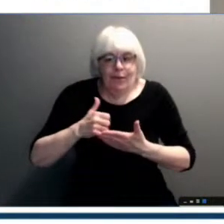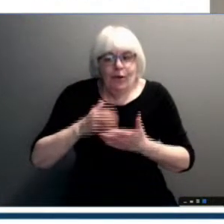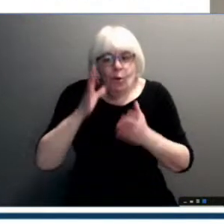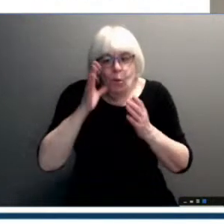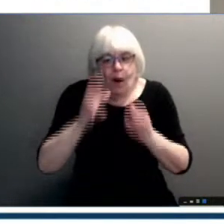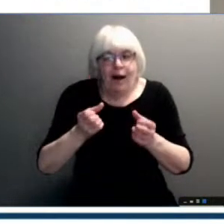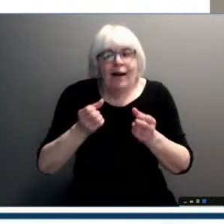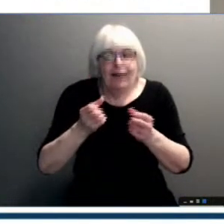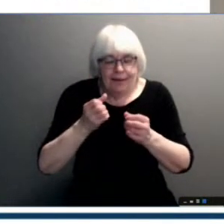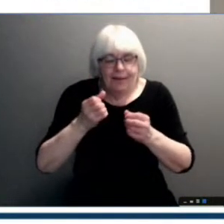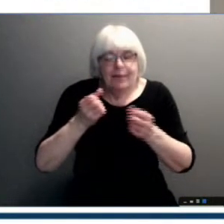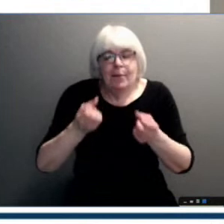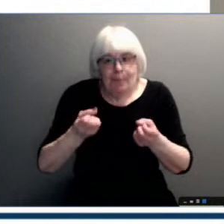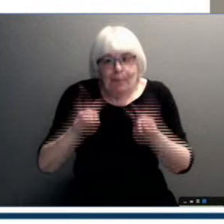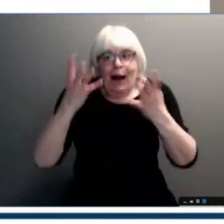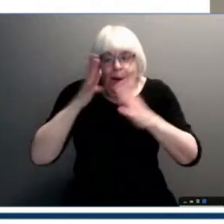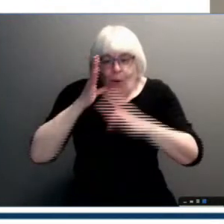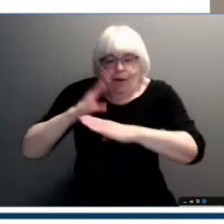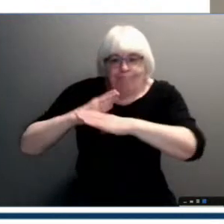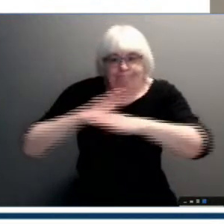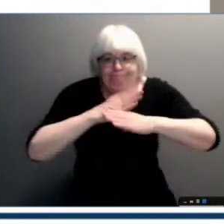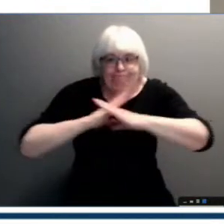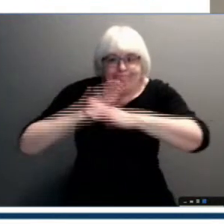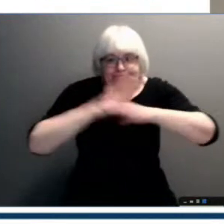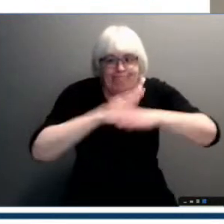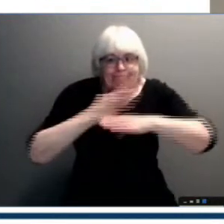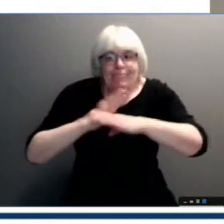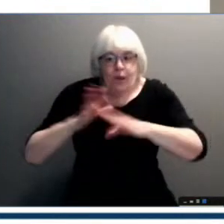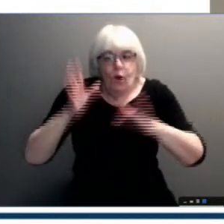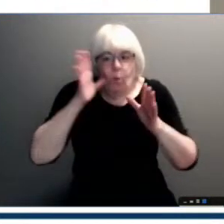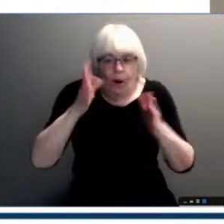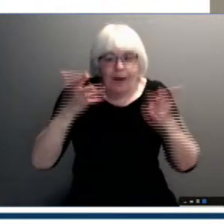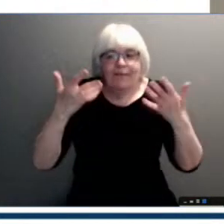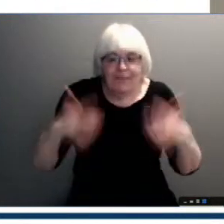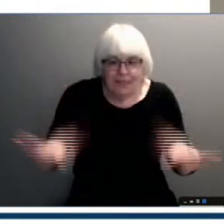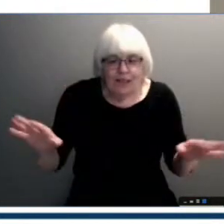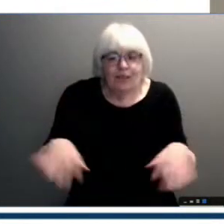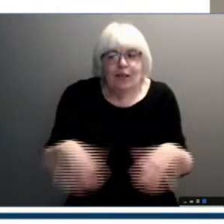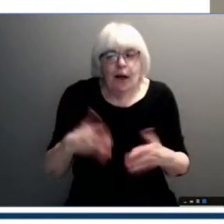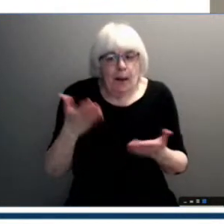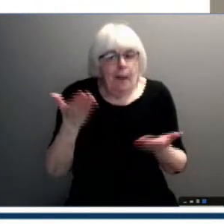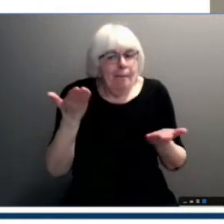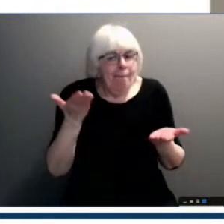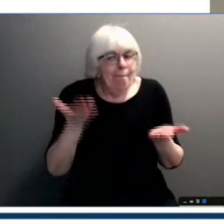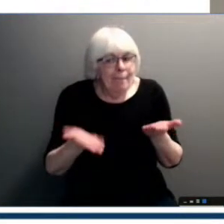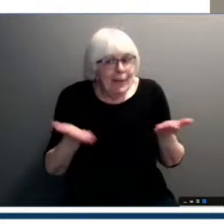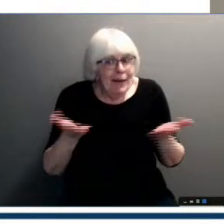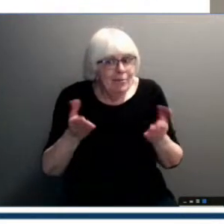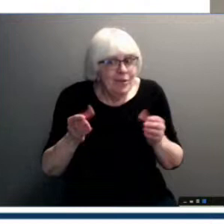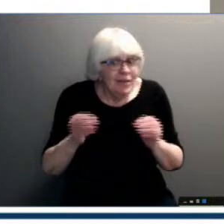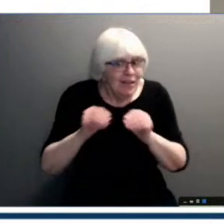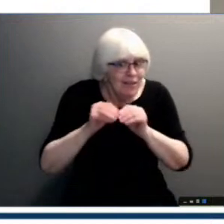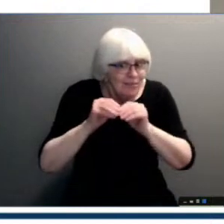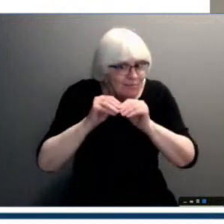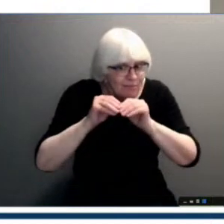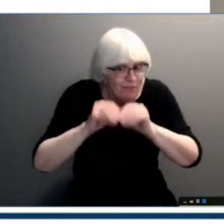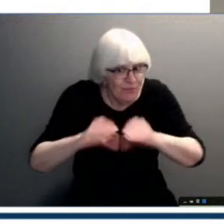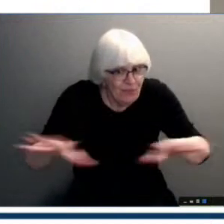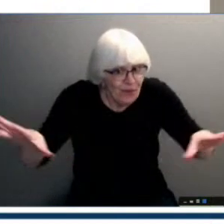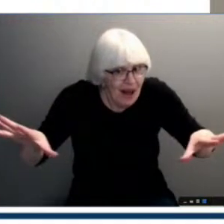the transition to moving away from a pandemic response and having to